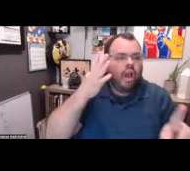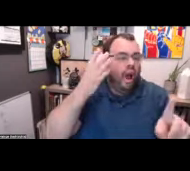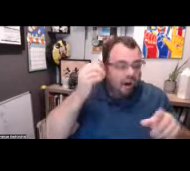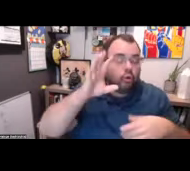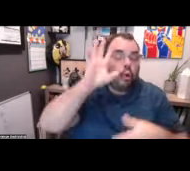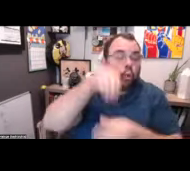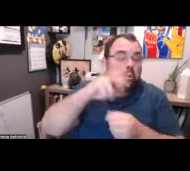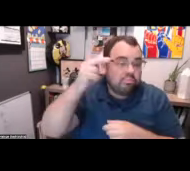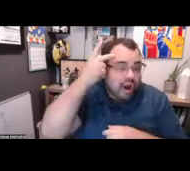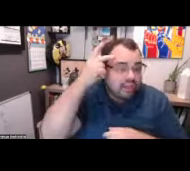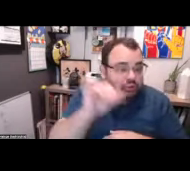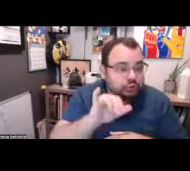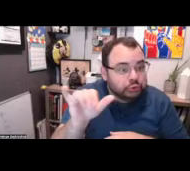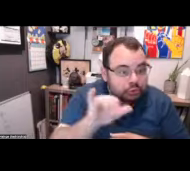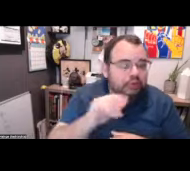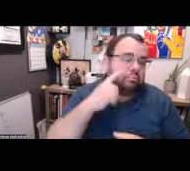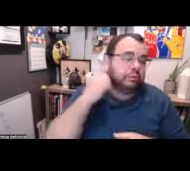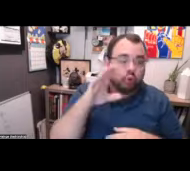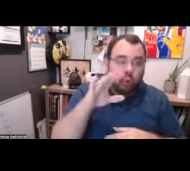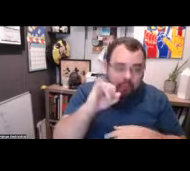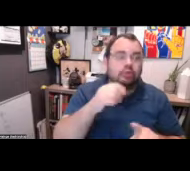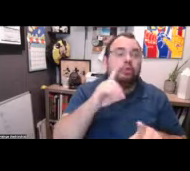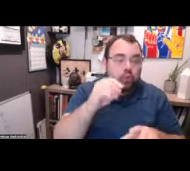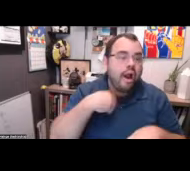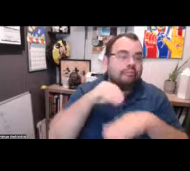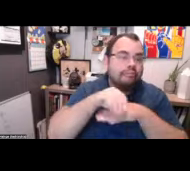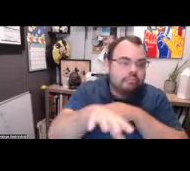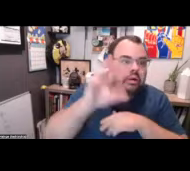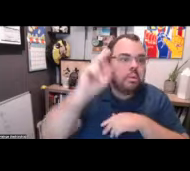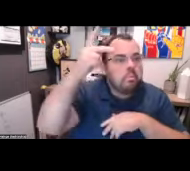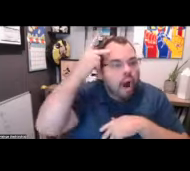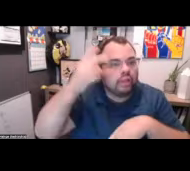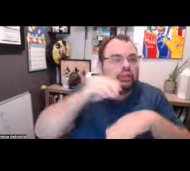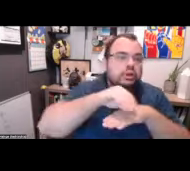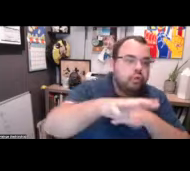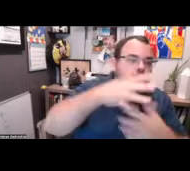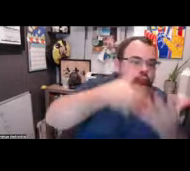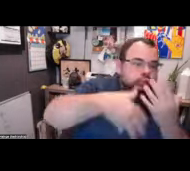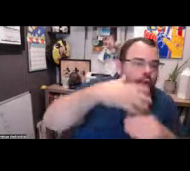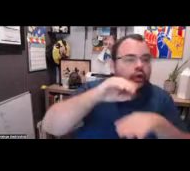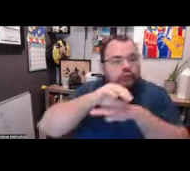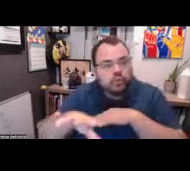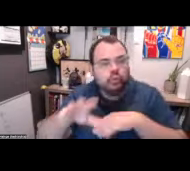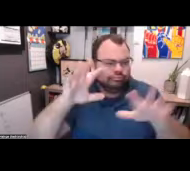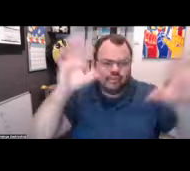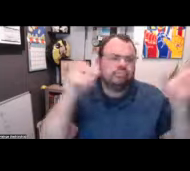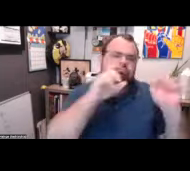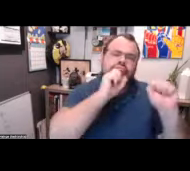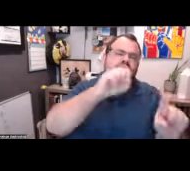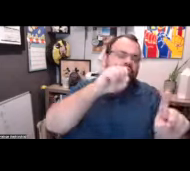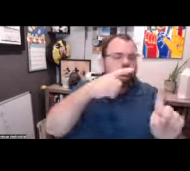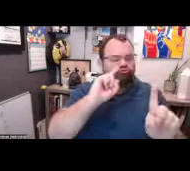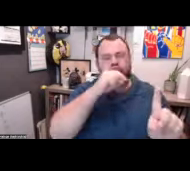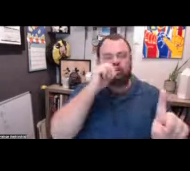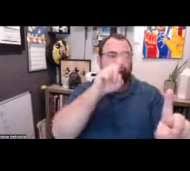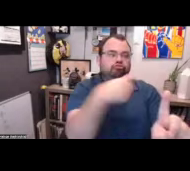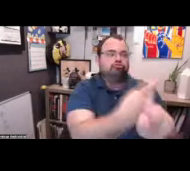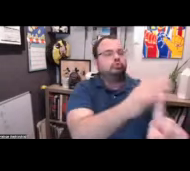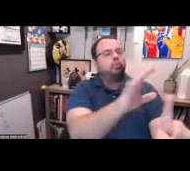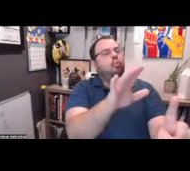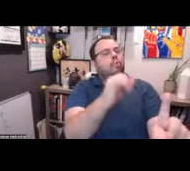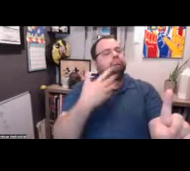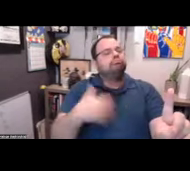expound on it, you'll understand even more so. And it's very political as well. and it affects a lot of social